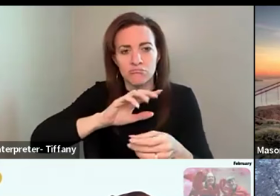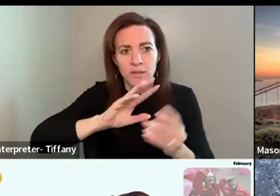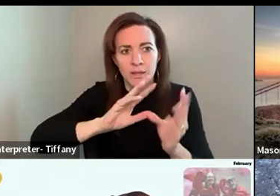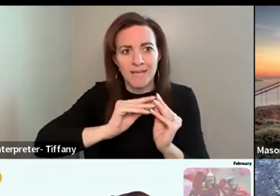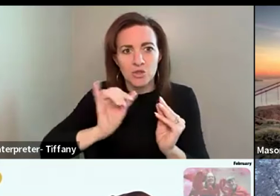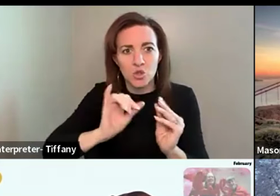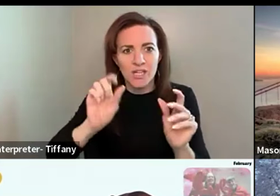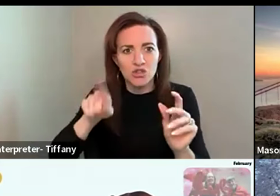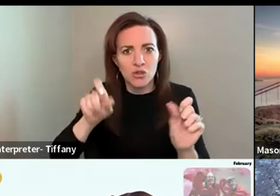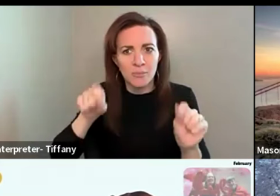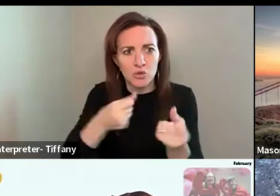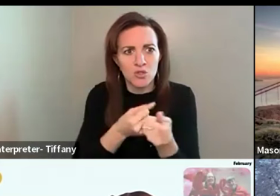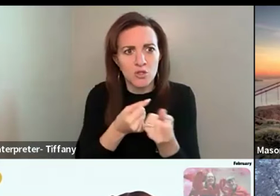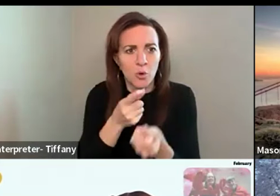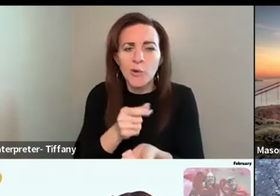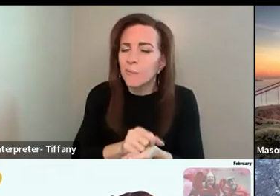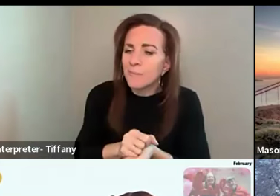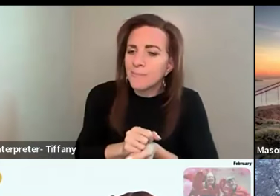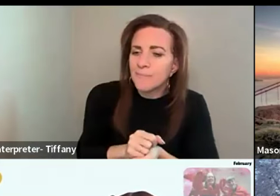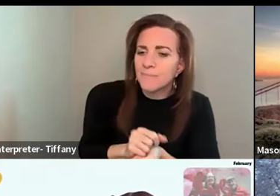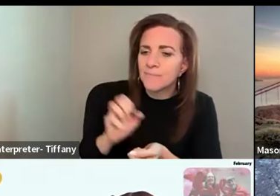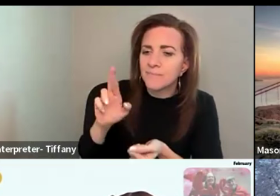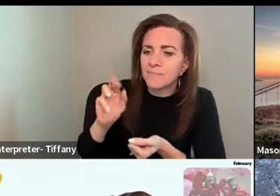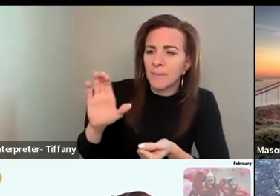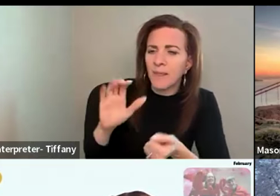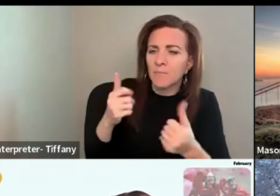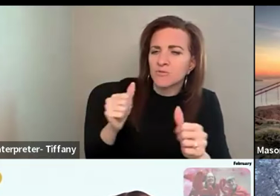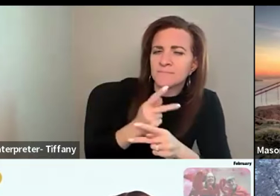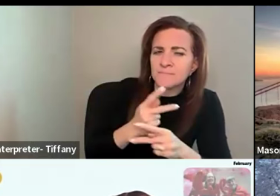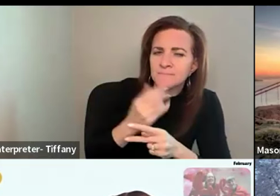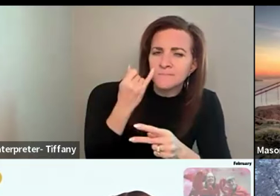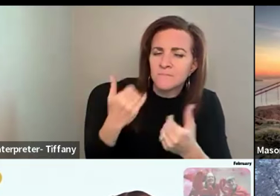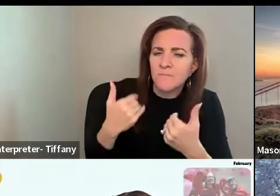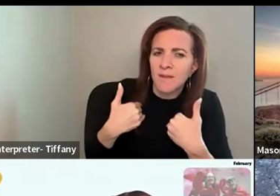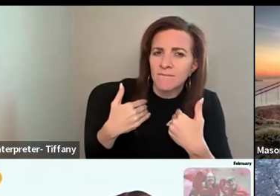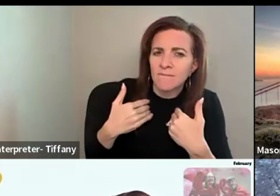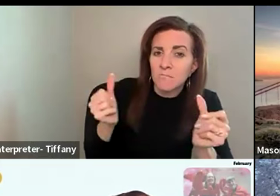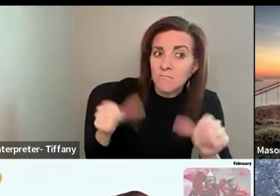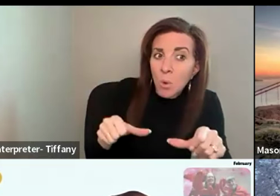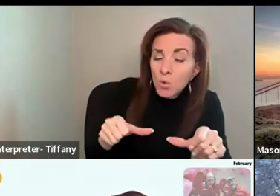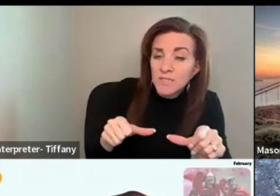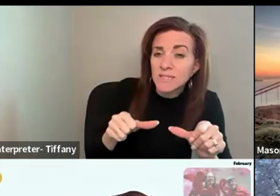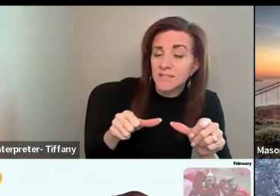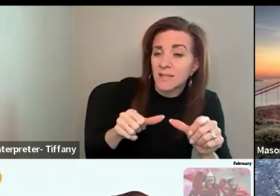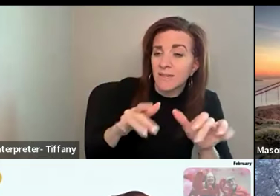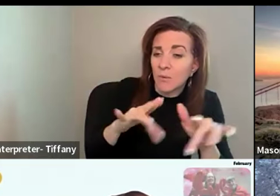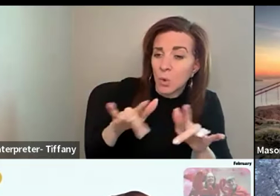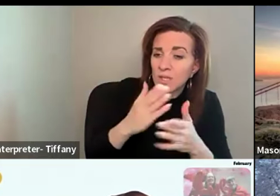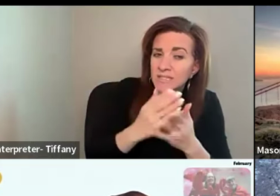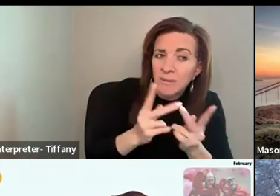to support you. Yeah. Well, I'm just trying to figure out if there is if they're going to be posting that recording